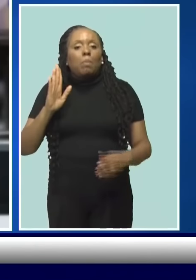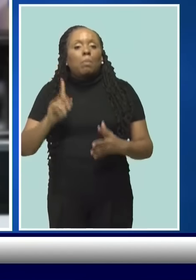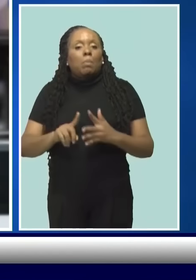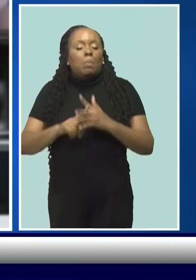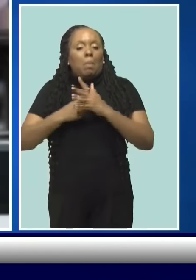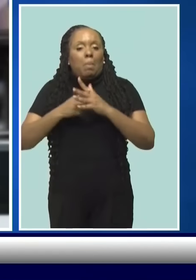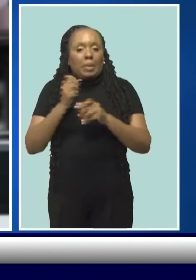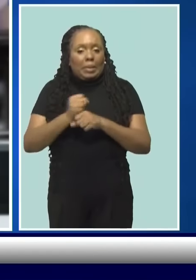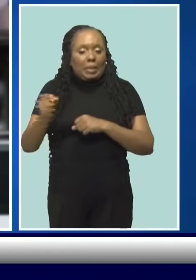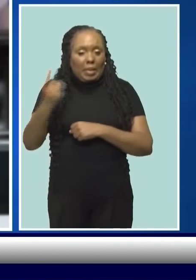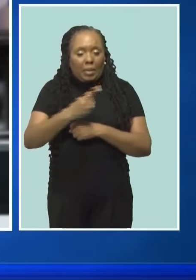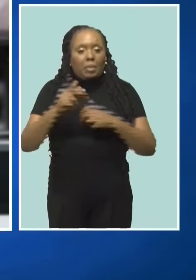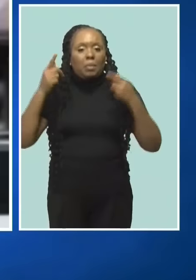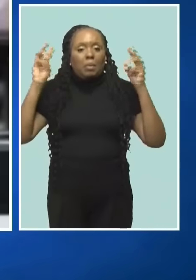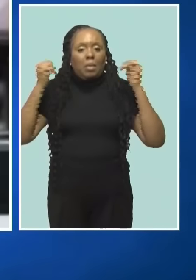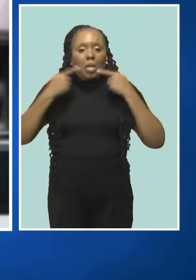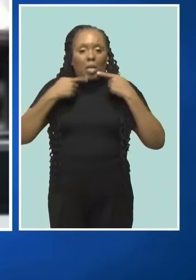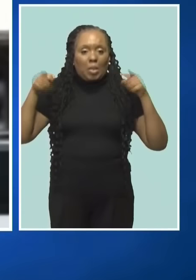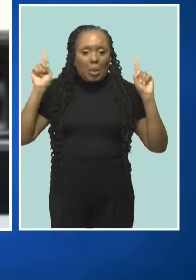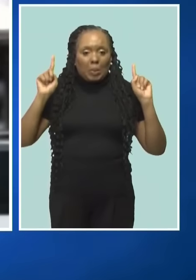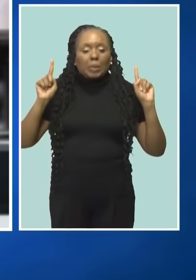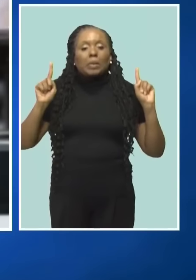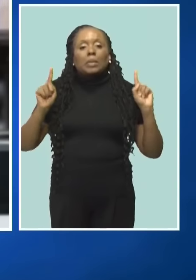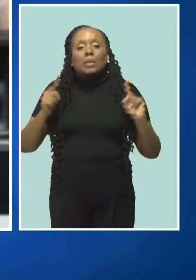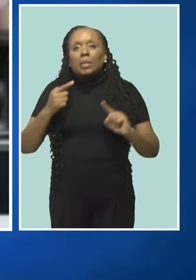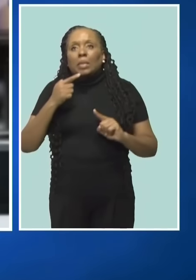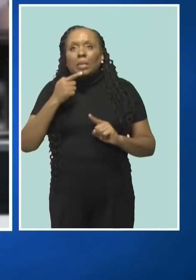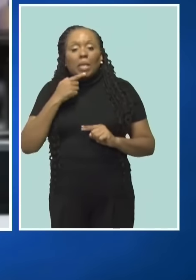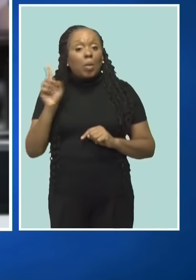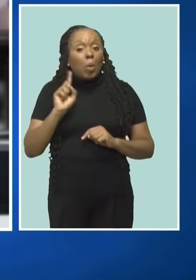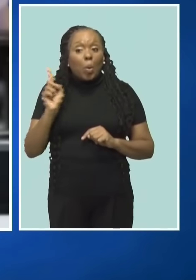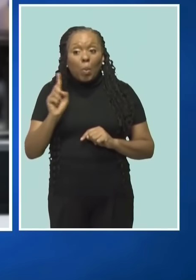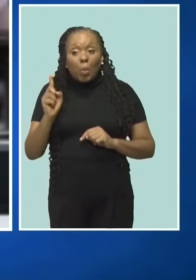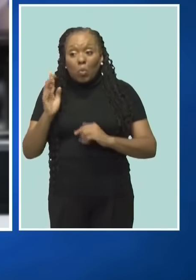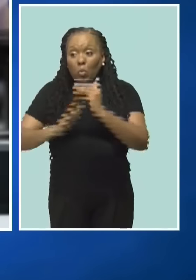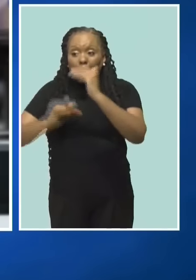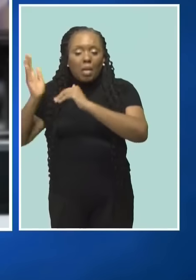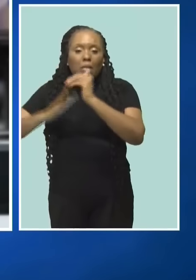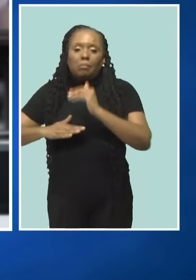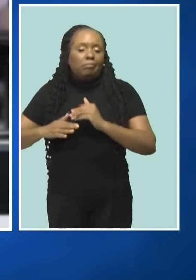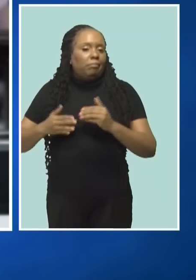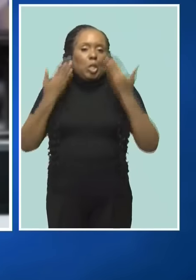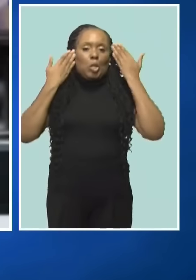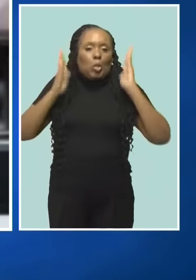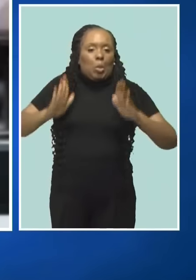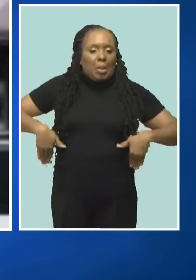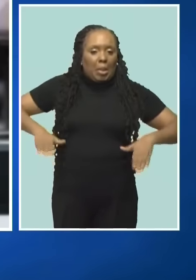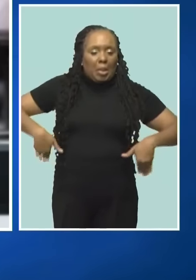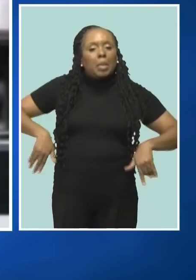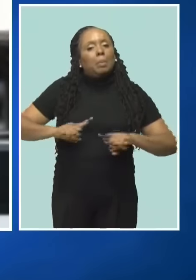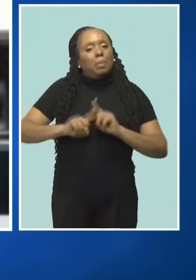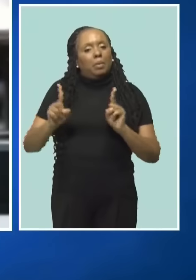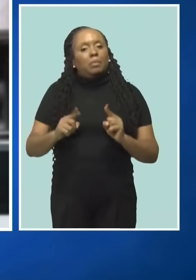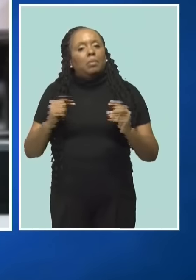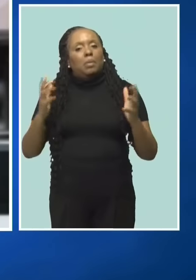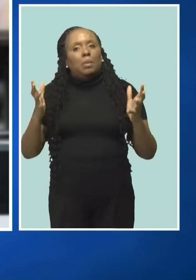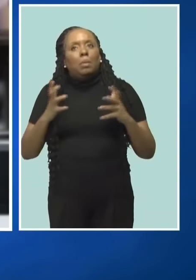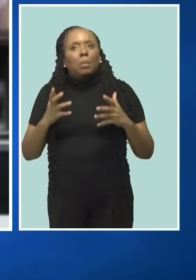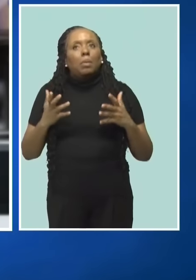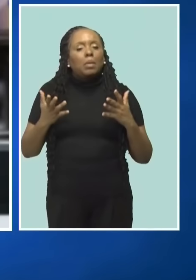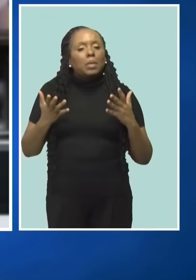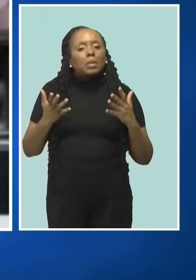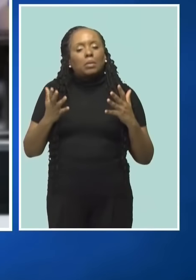announcement came from Prime Minister Motley. She says the location of the facilities has not yet been determined, but the intention is to operate them